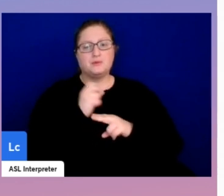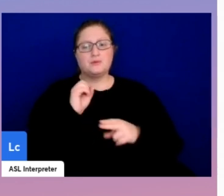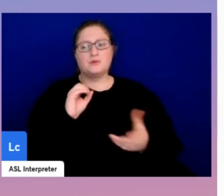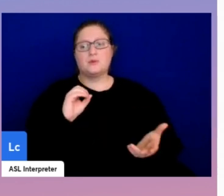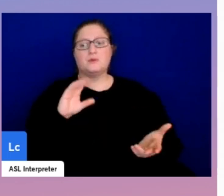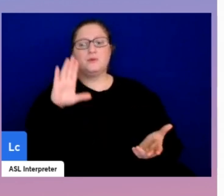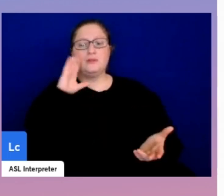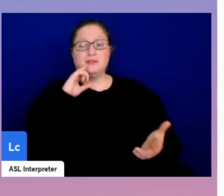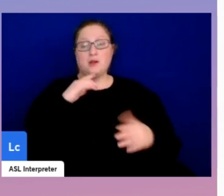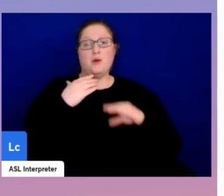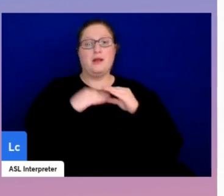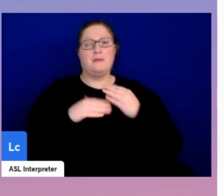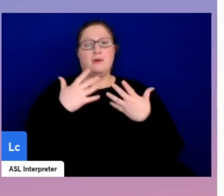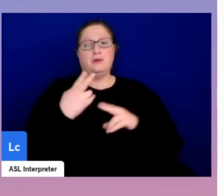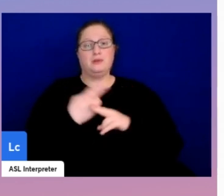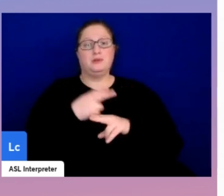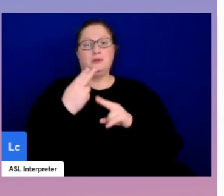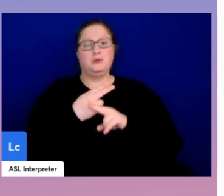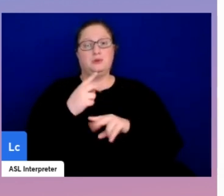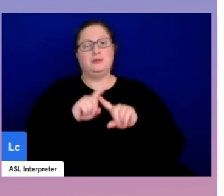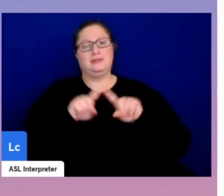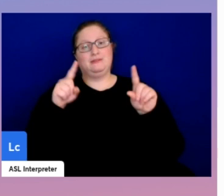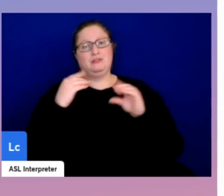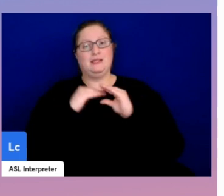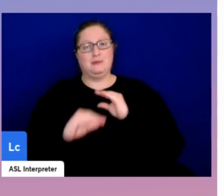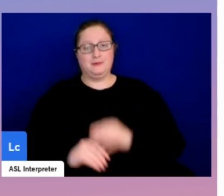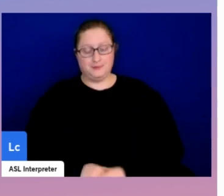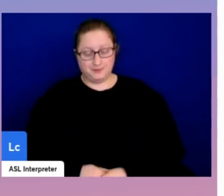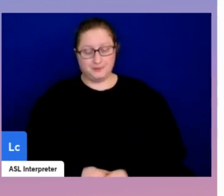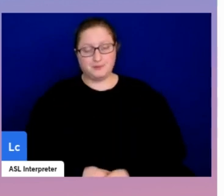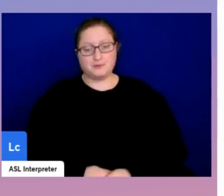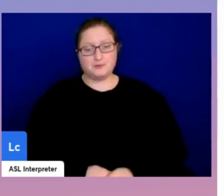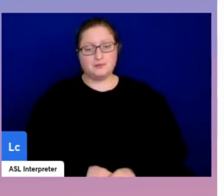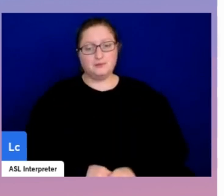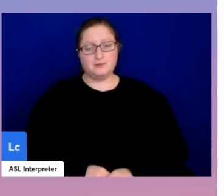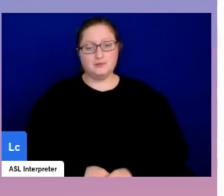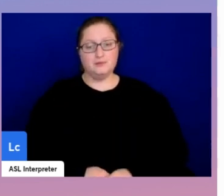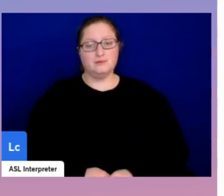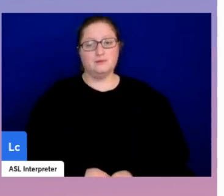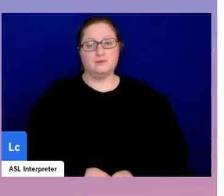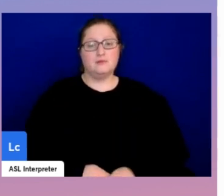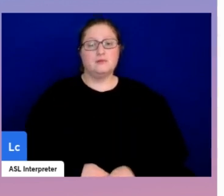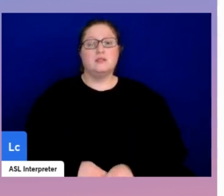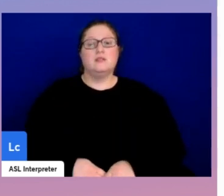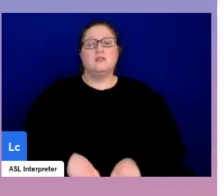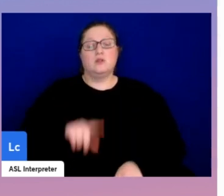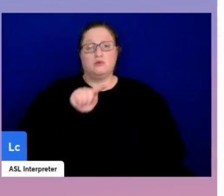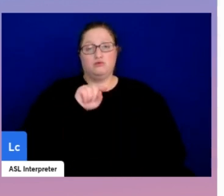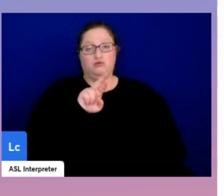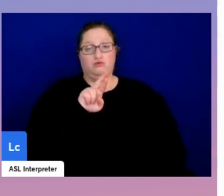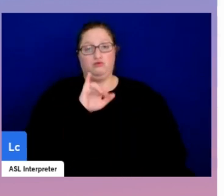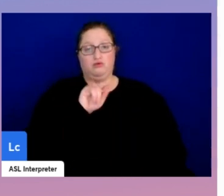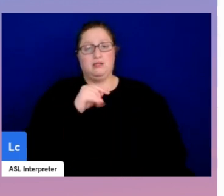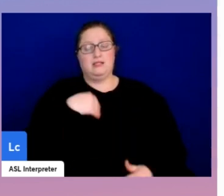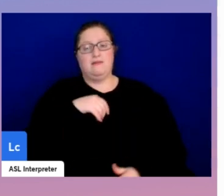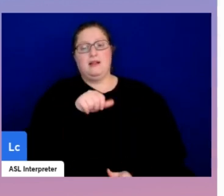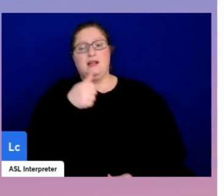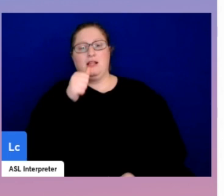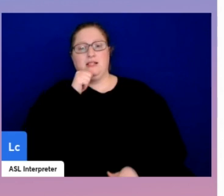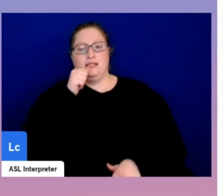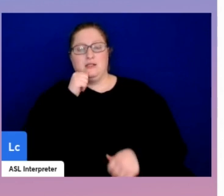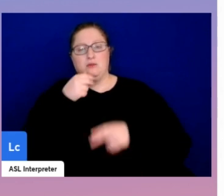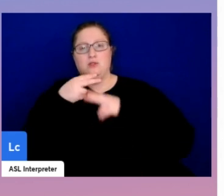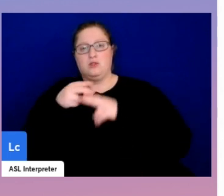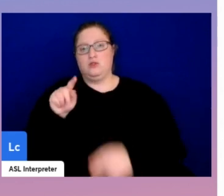our email has been used, you must use something else. Now, like I mentioned, in addition to Transit, there's another secrets engine called